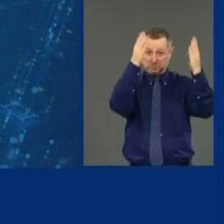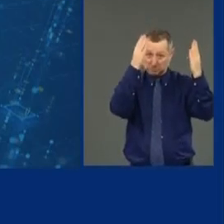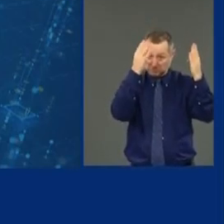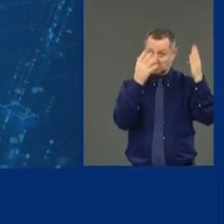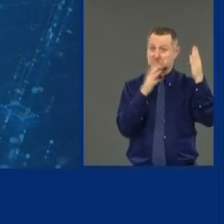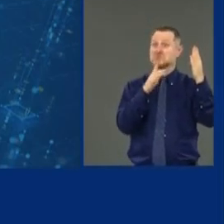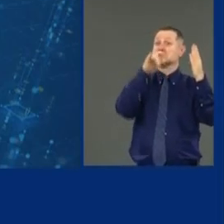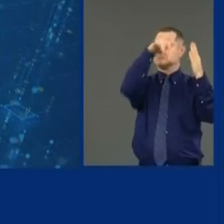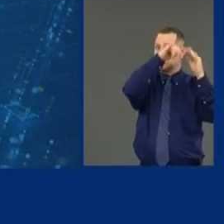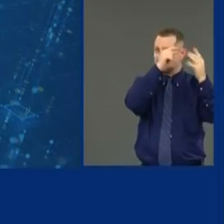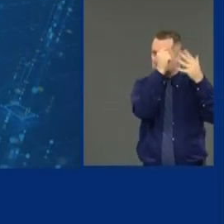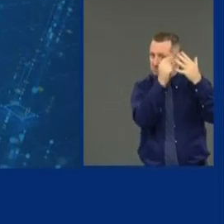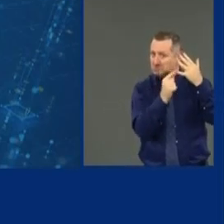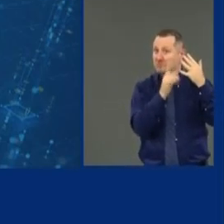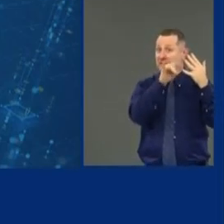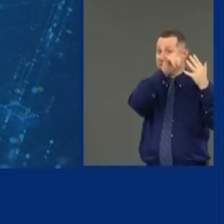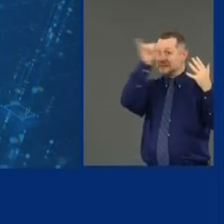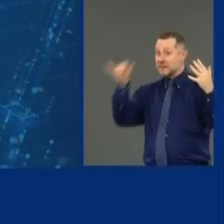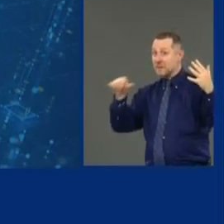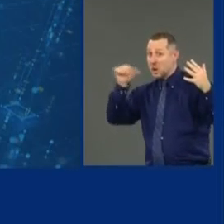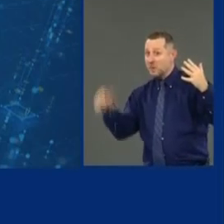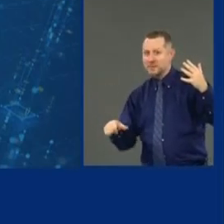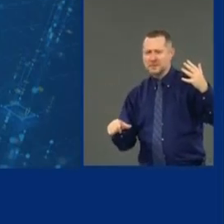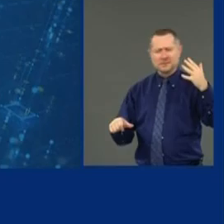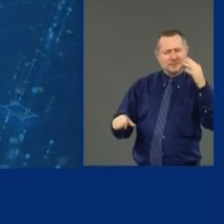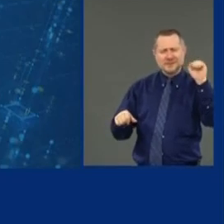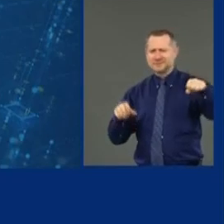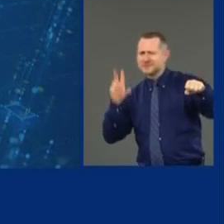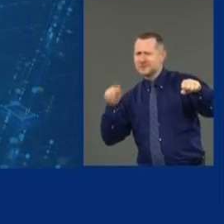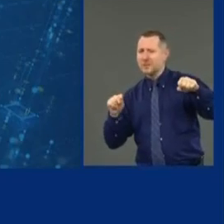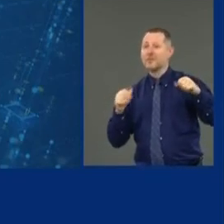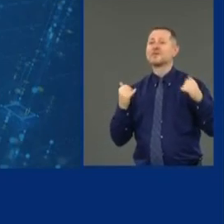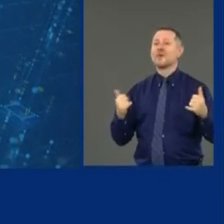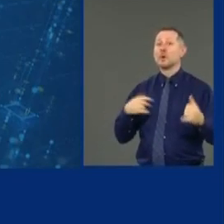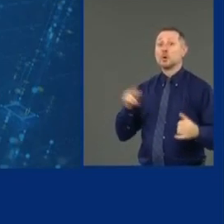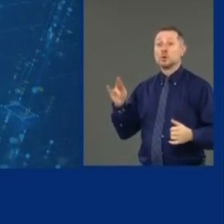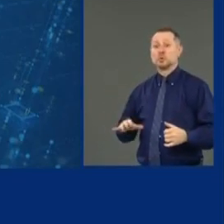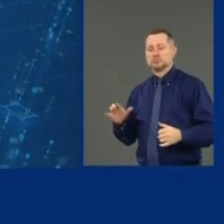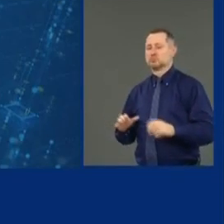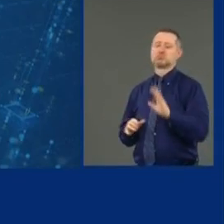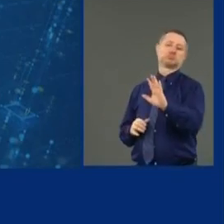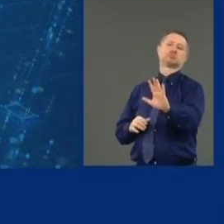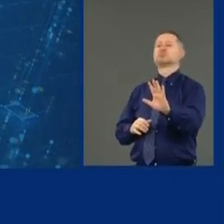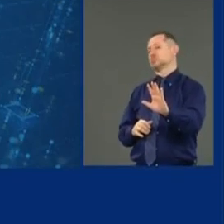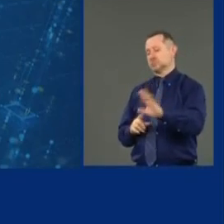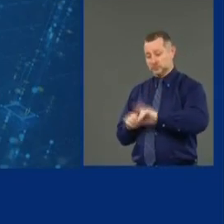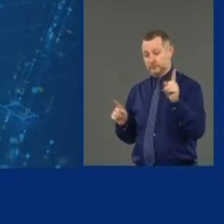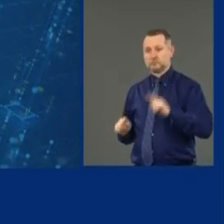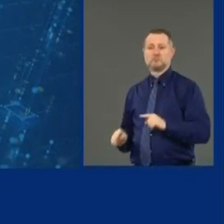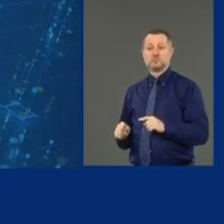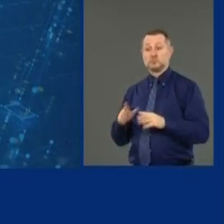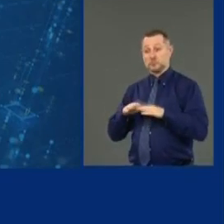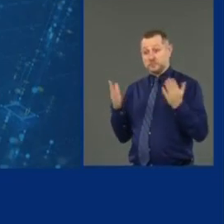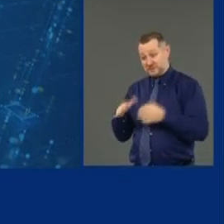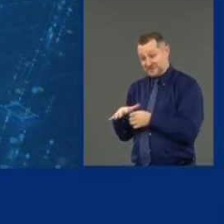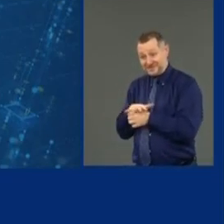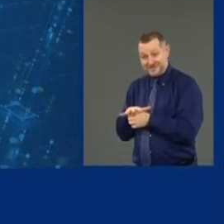Long Island or New York City. I'm not going to open any region that I don't believe is